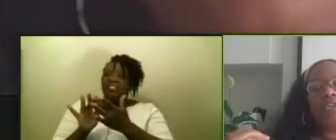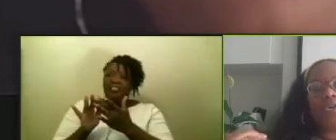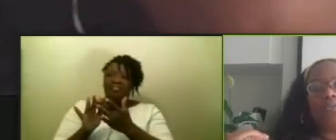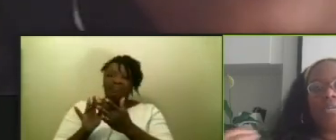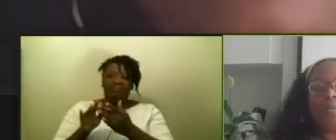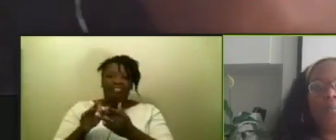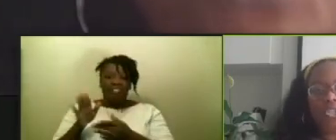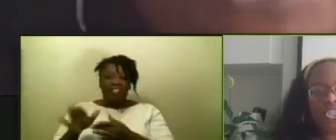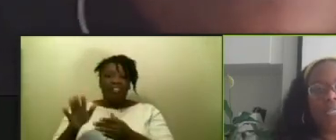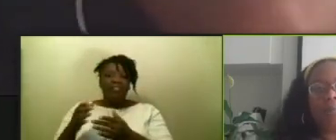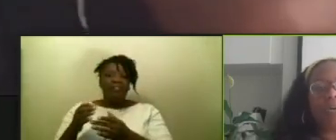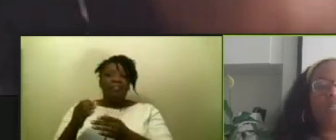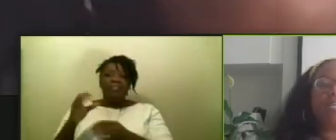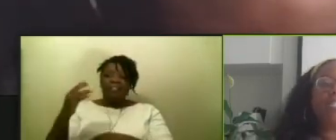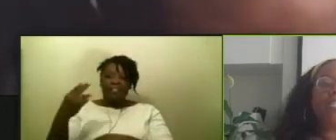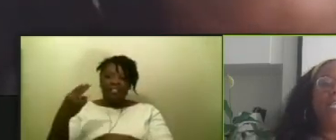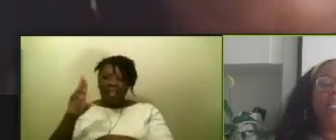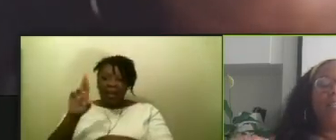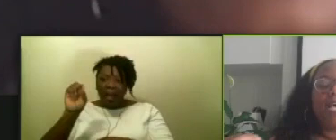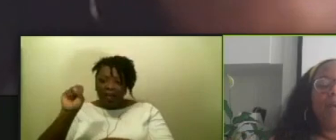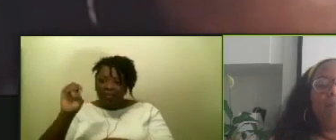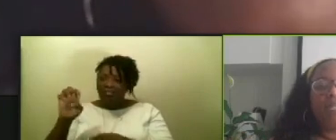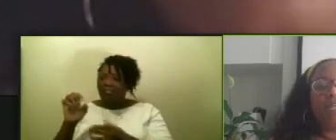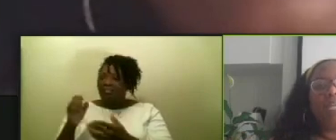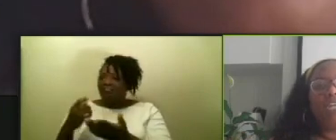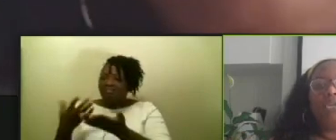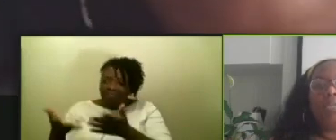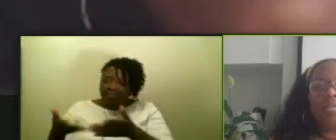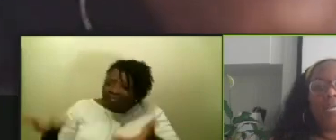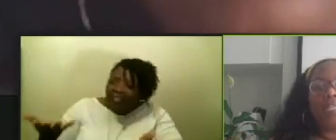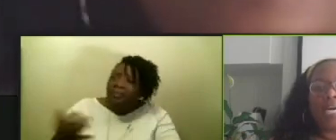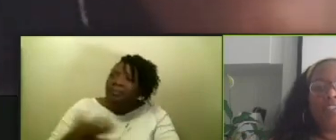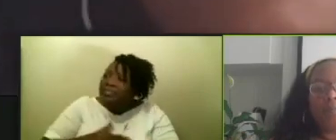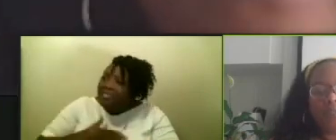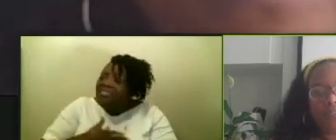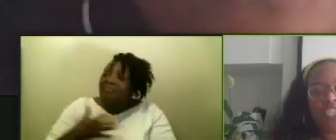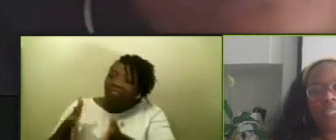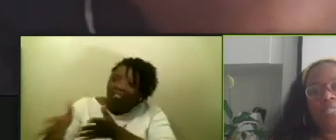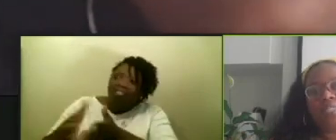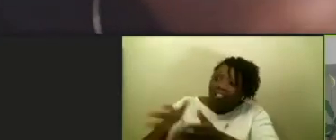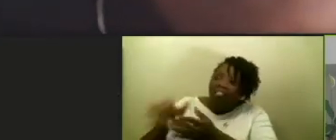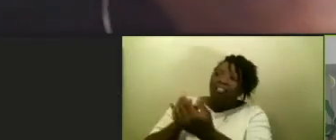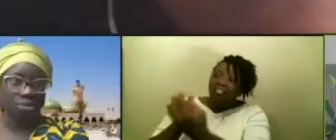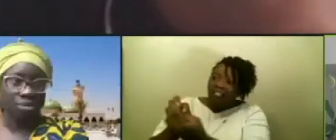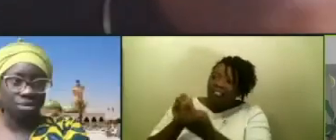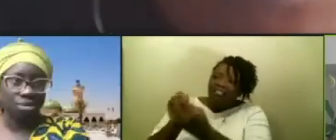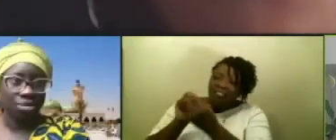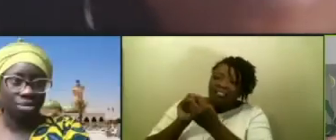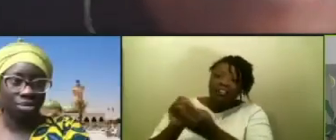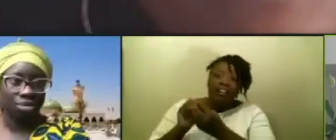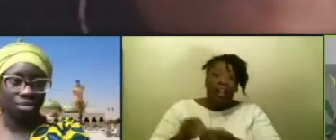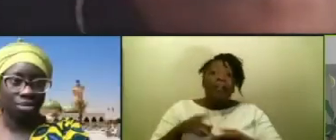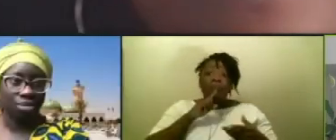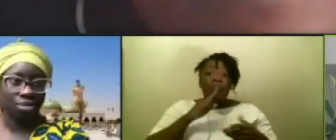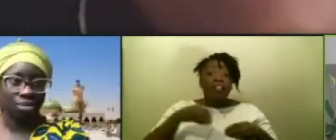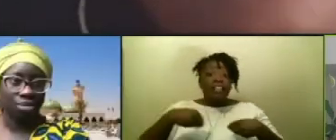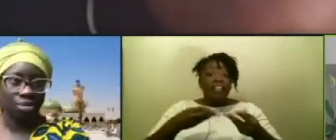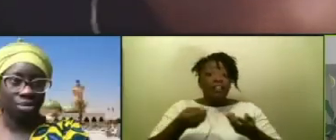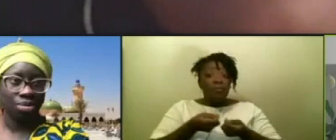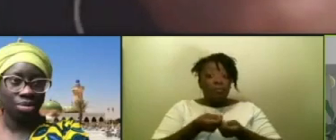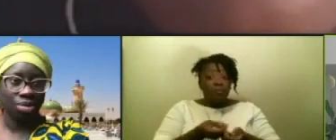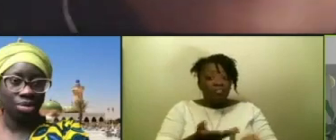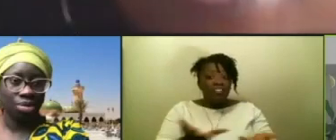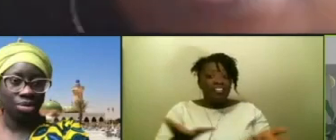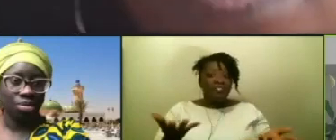and really pushing them on this, that bill included a lot of provisions that we were asking for, that